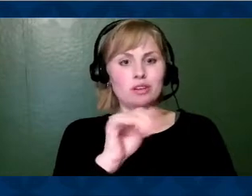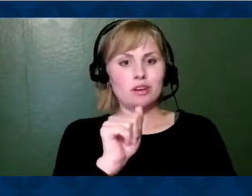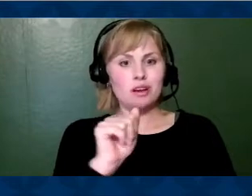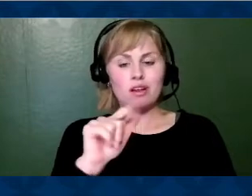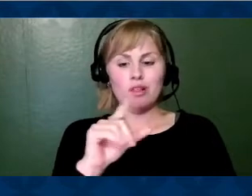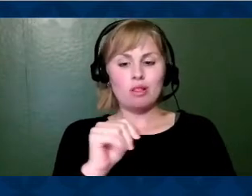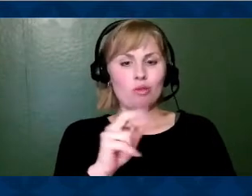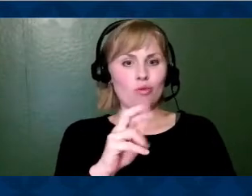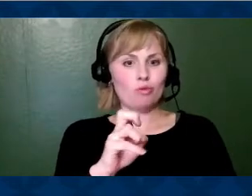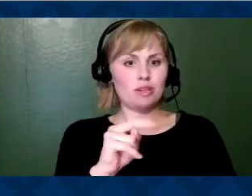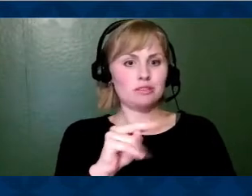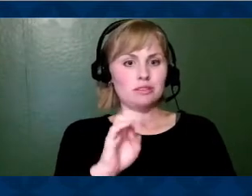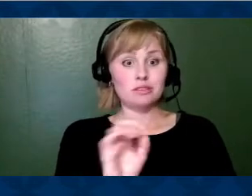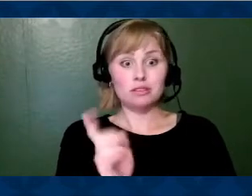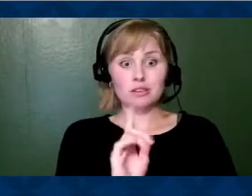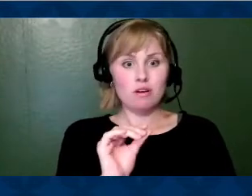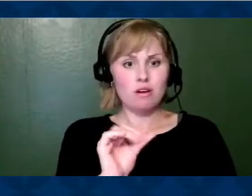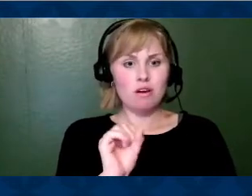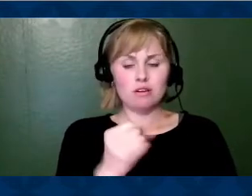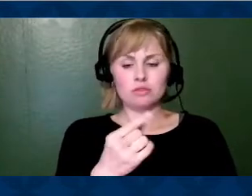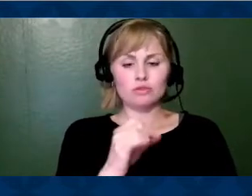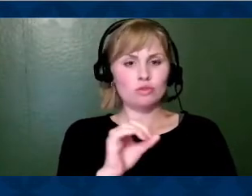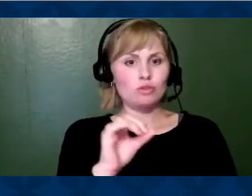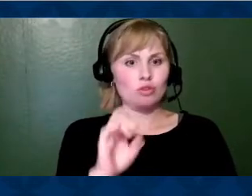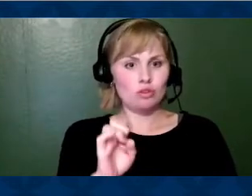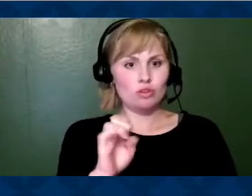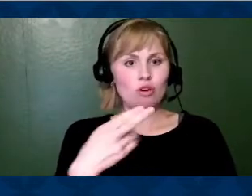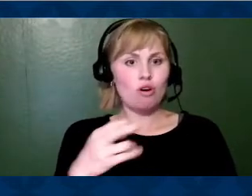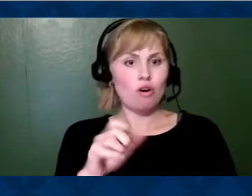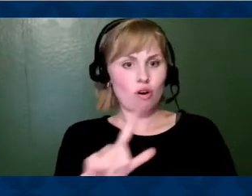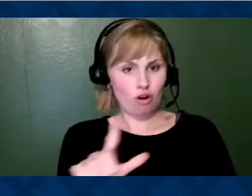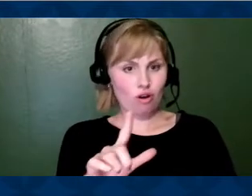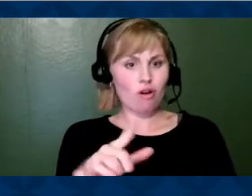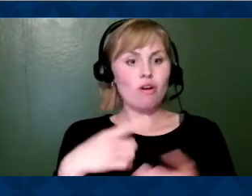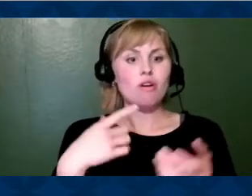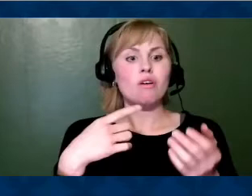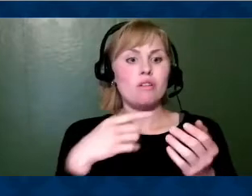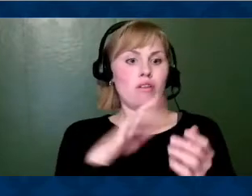The Rules of Reopening. And if you take the next slide.